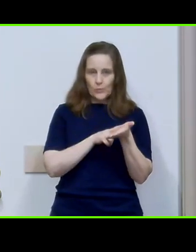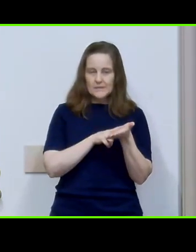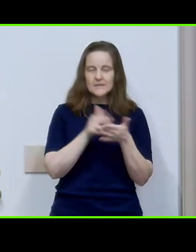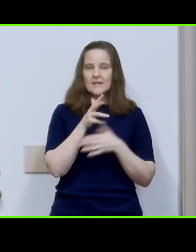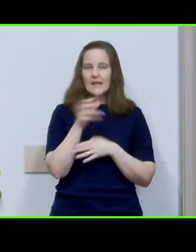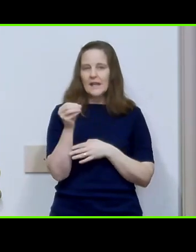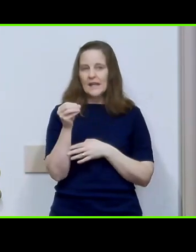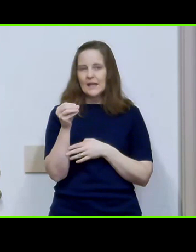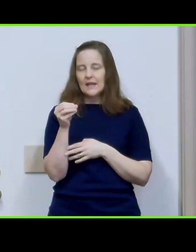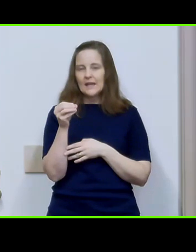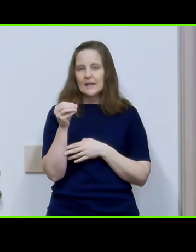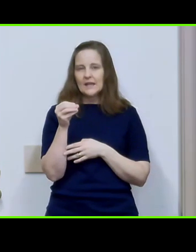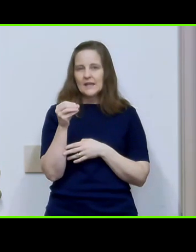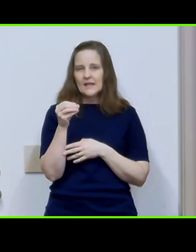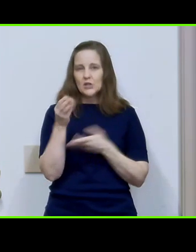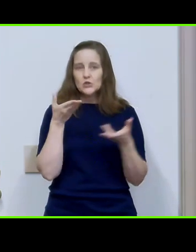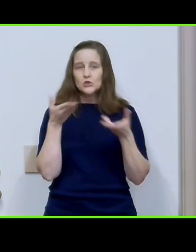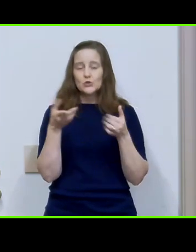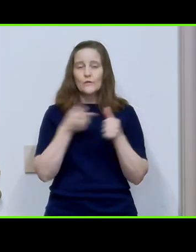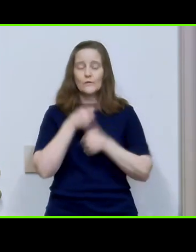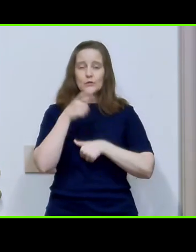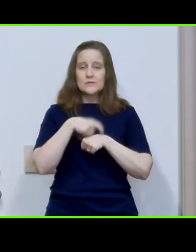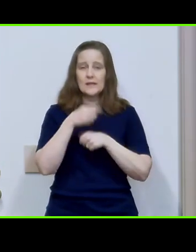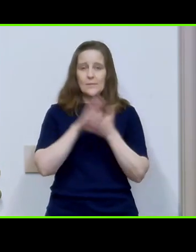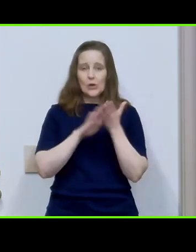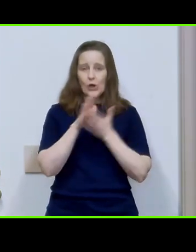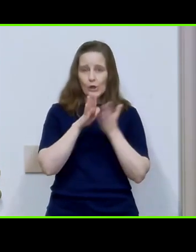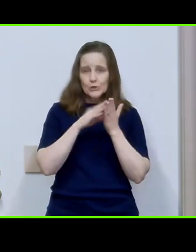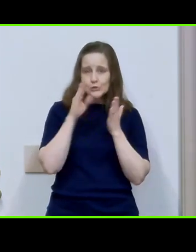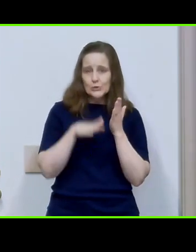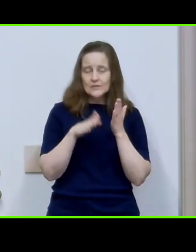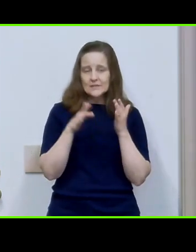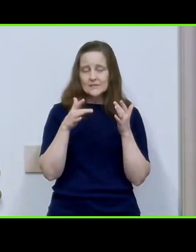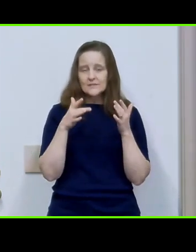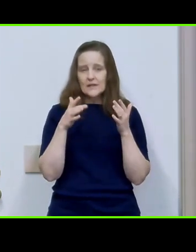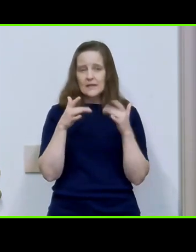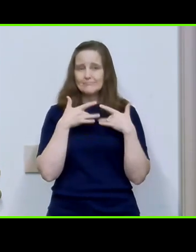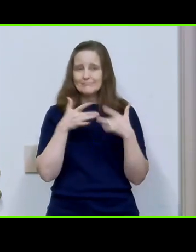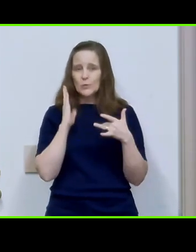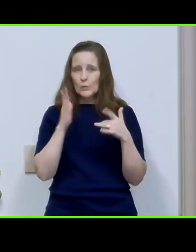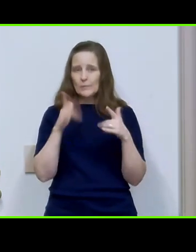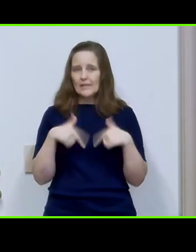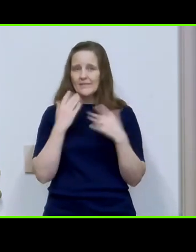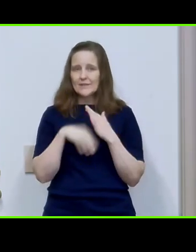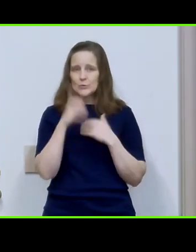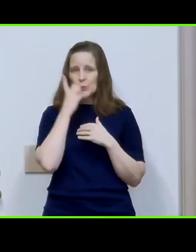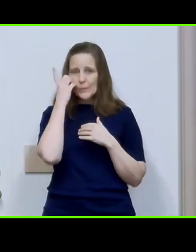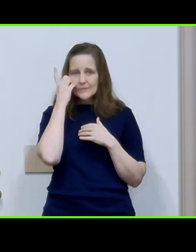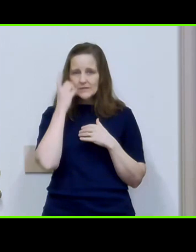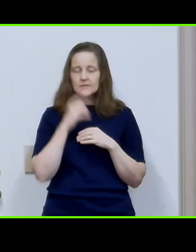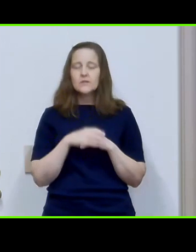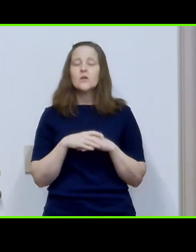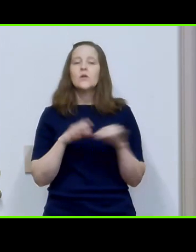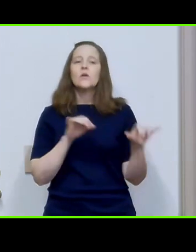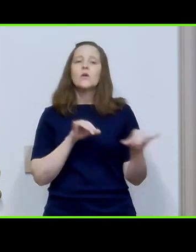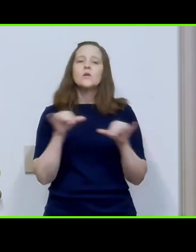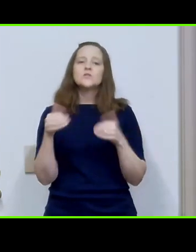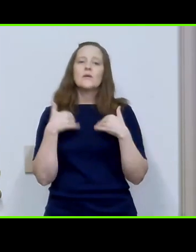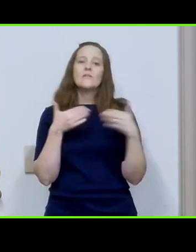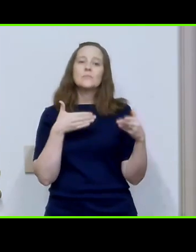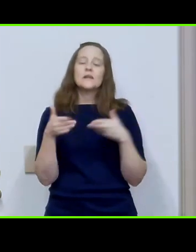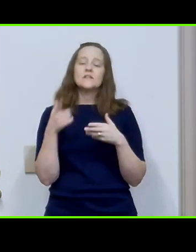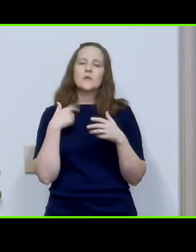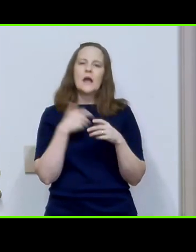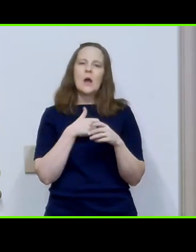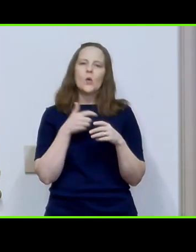that serve first-time and college students that are likely to be living in the residence halls. We also have plans for how we would step back from